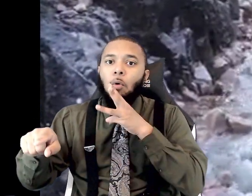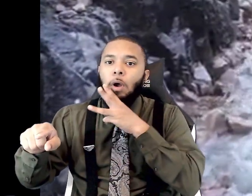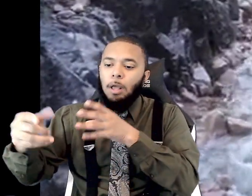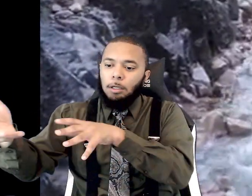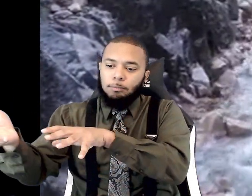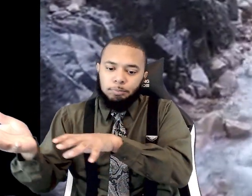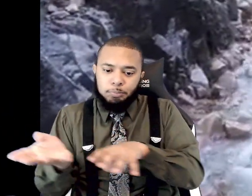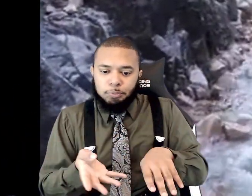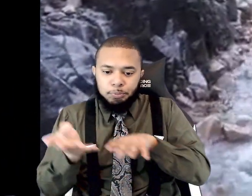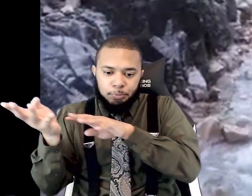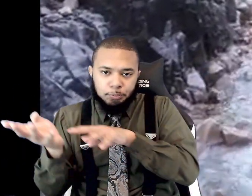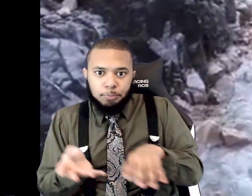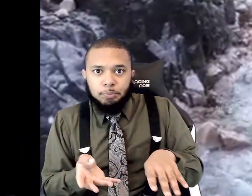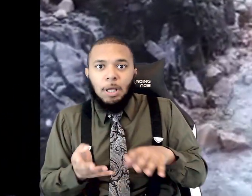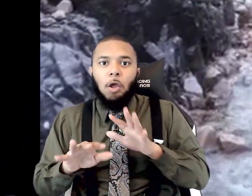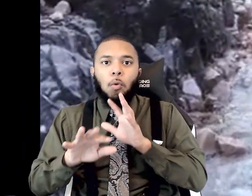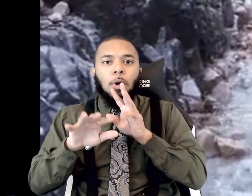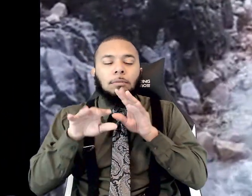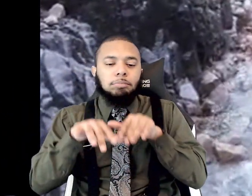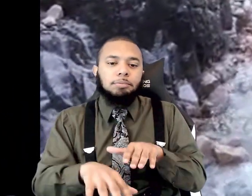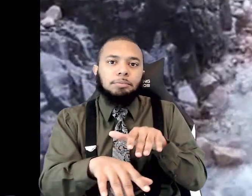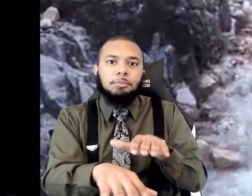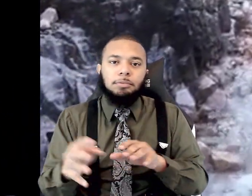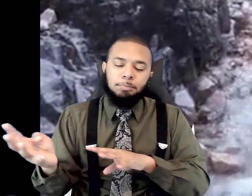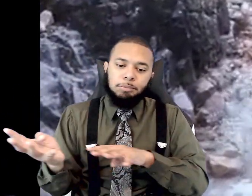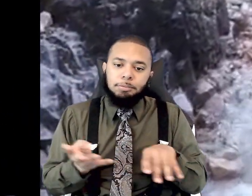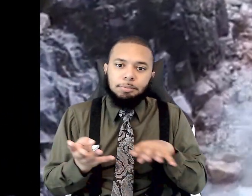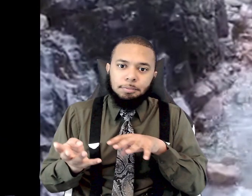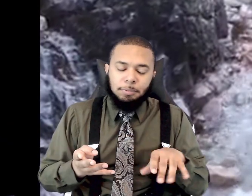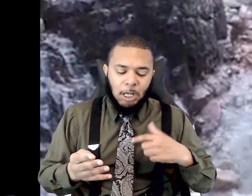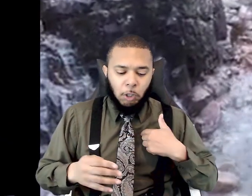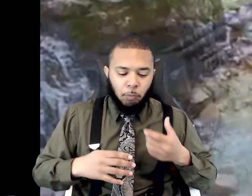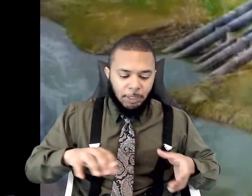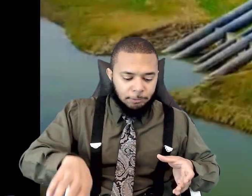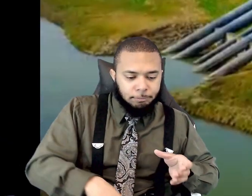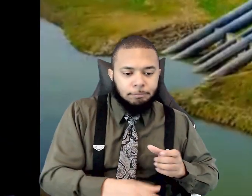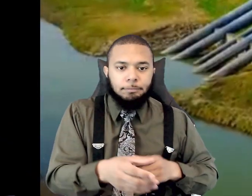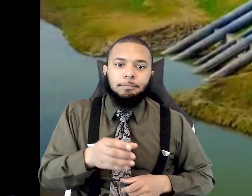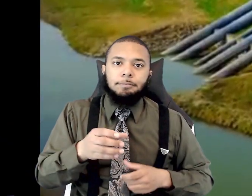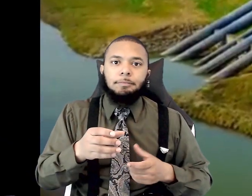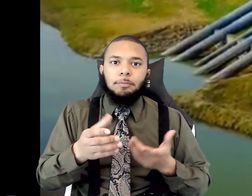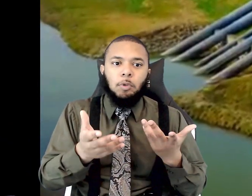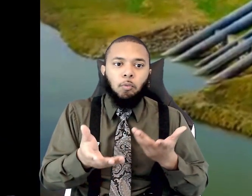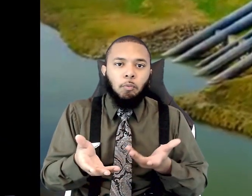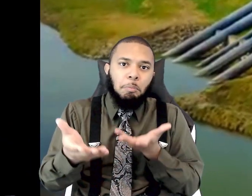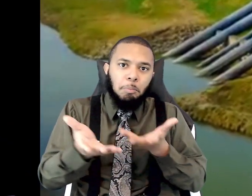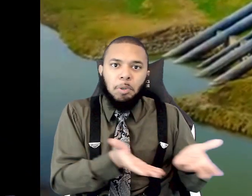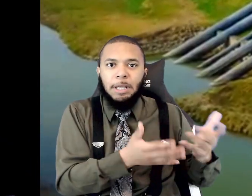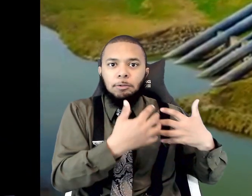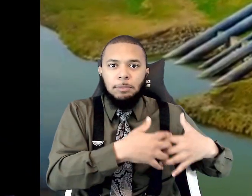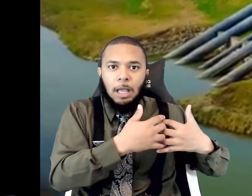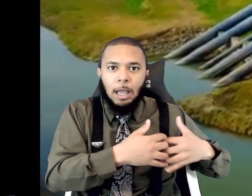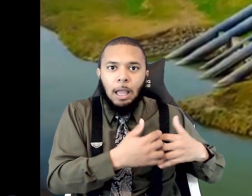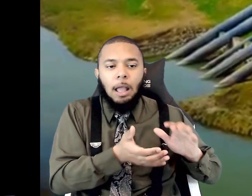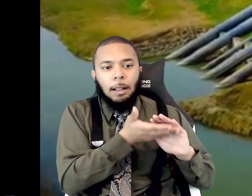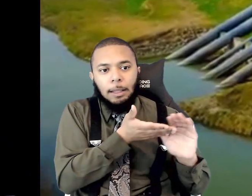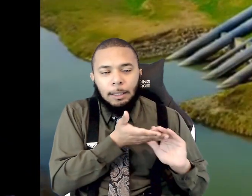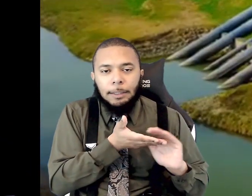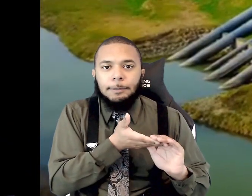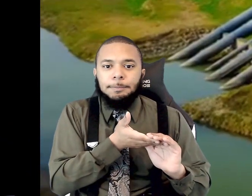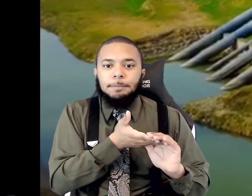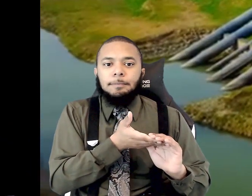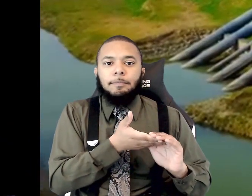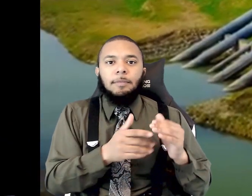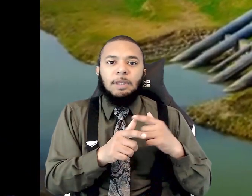through rivers and streams and things like that, and points where we can access it, and then we bring it back and purify it and get it into our water supply. But there's not a lot